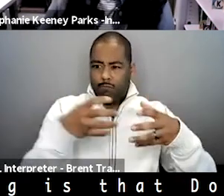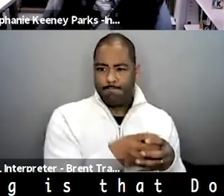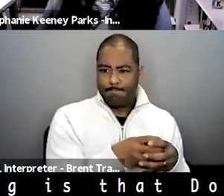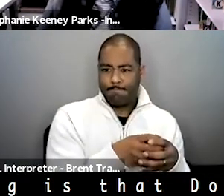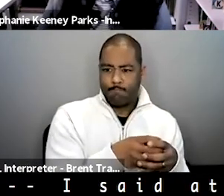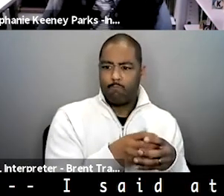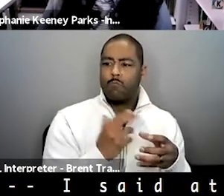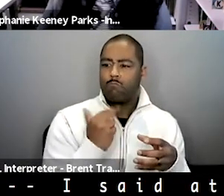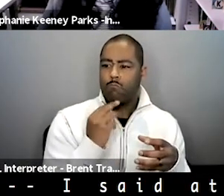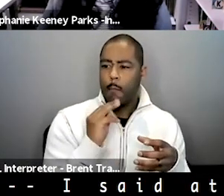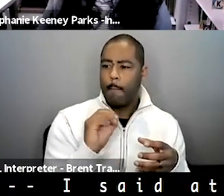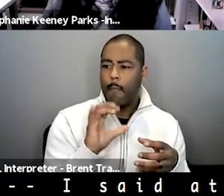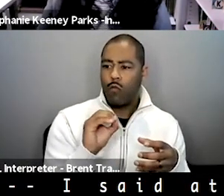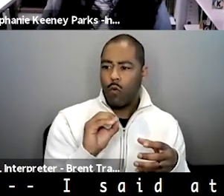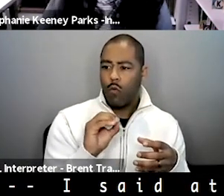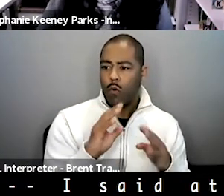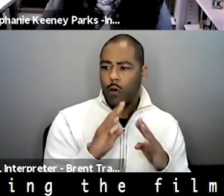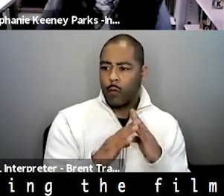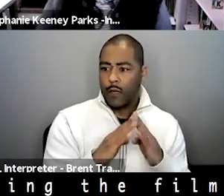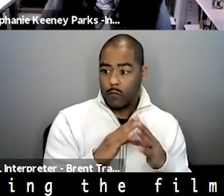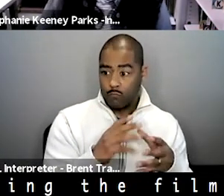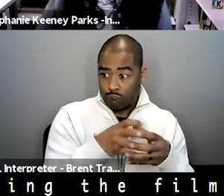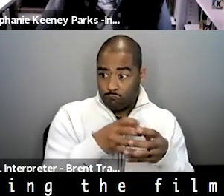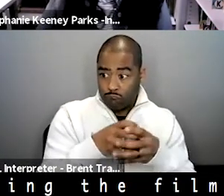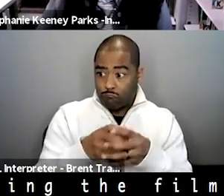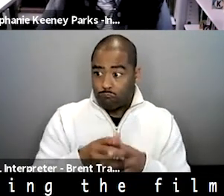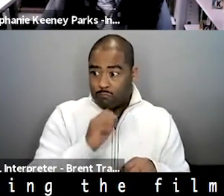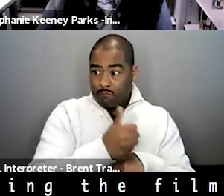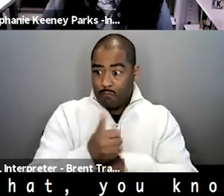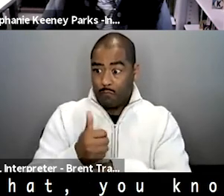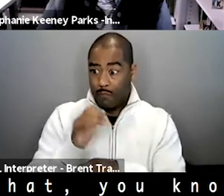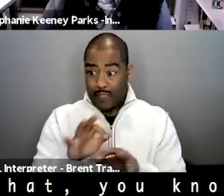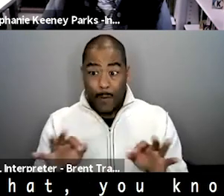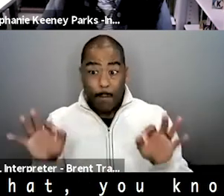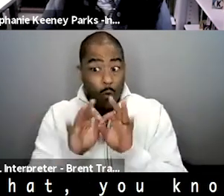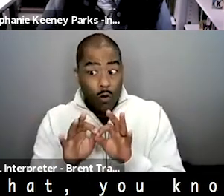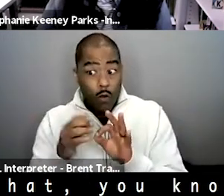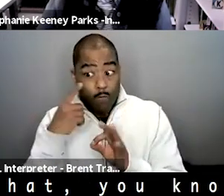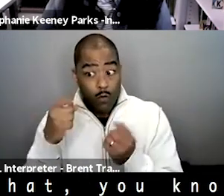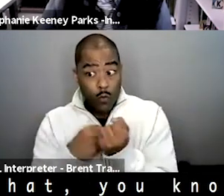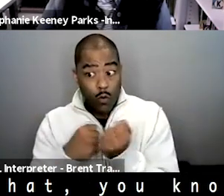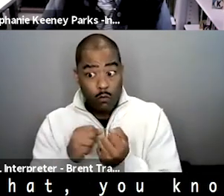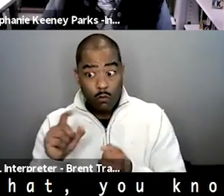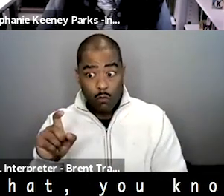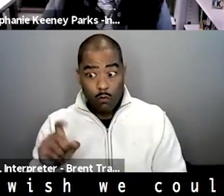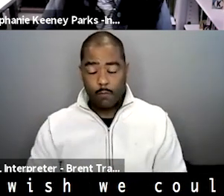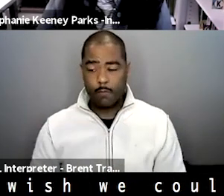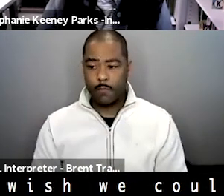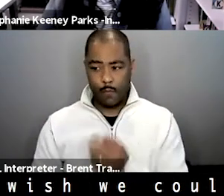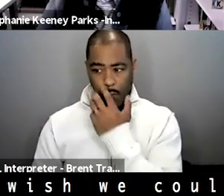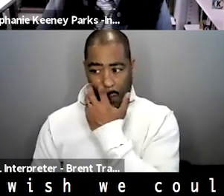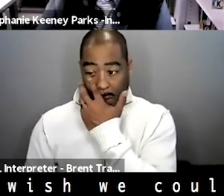You know, what's interesting is that Donald's community, you know, I said at one point when either during the film